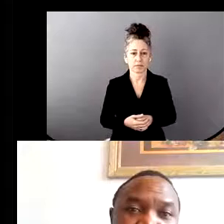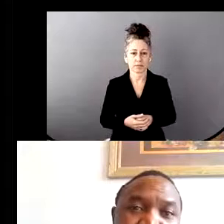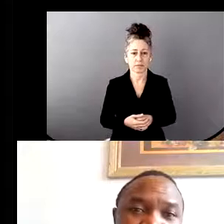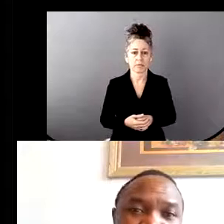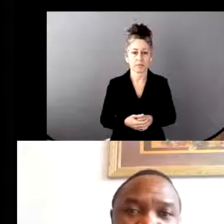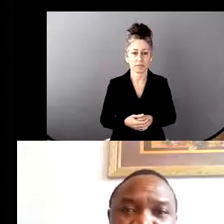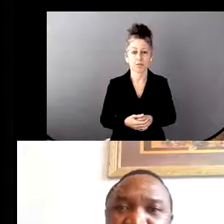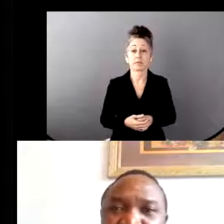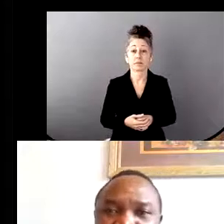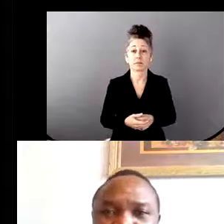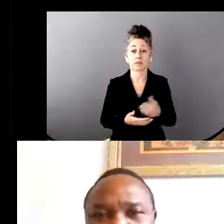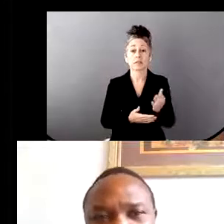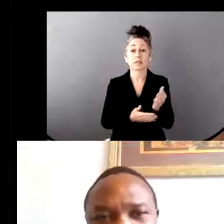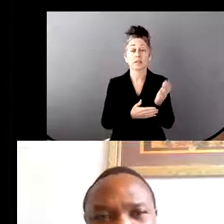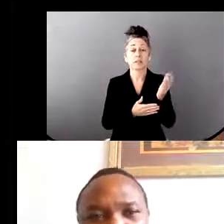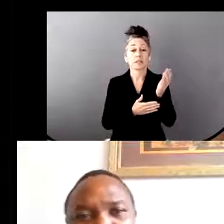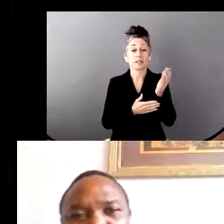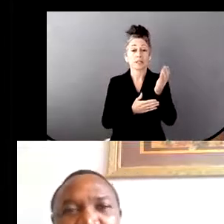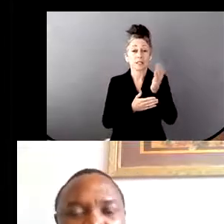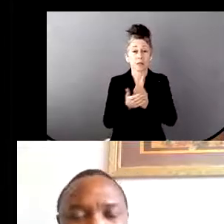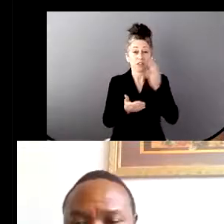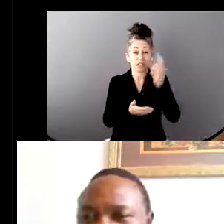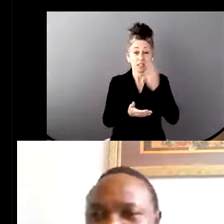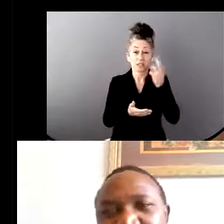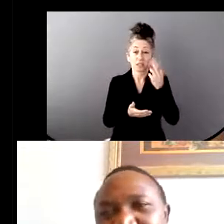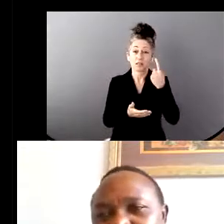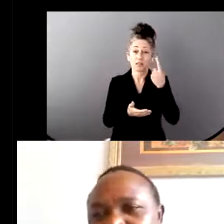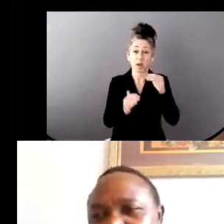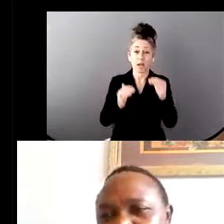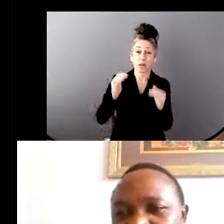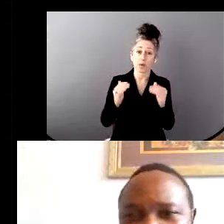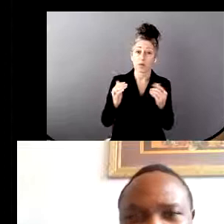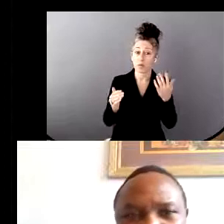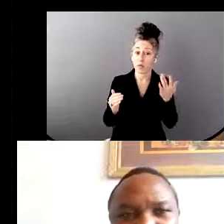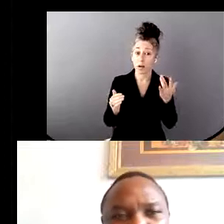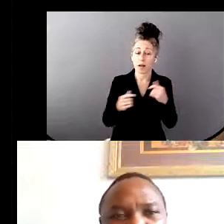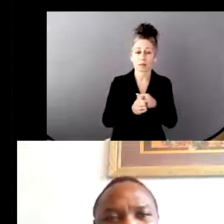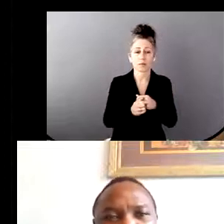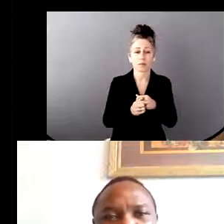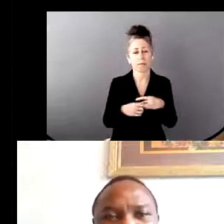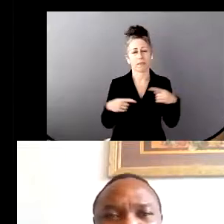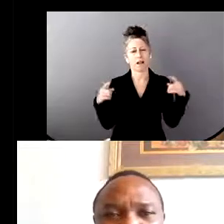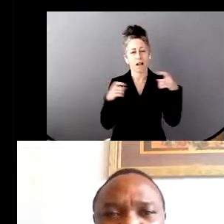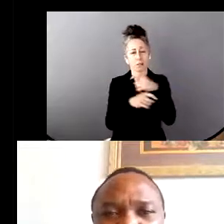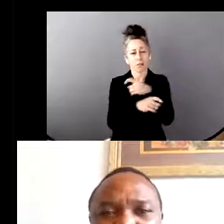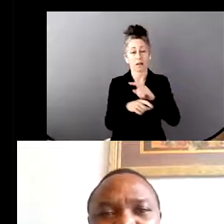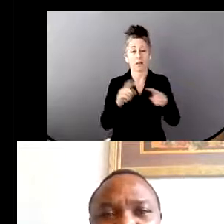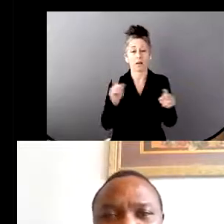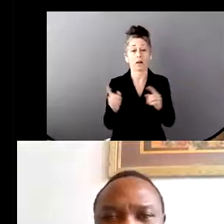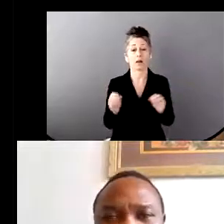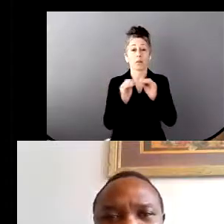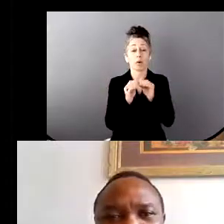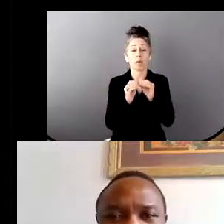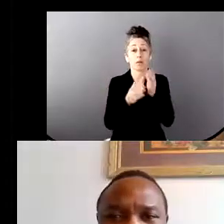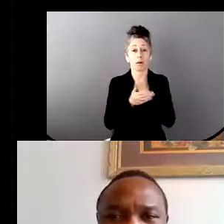So what are some of the drivers of existing inequities? I think there's, of course, this is a complex, but we think an important driver